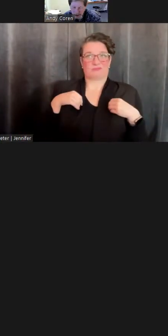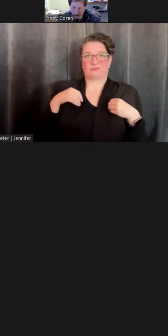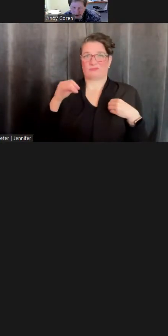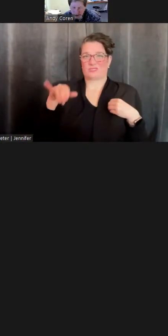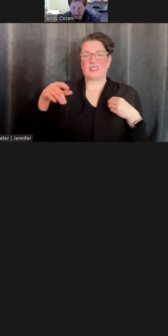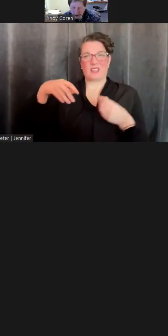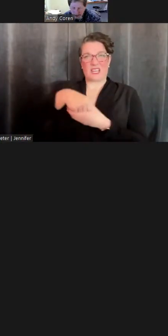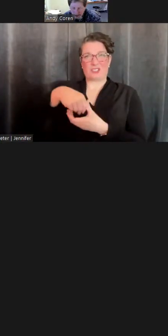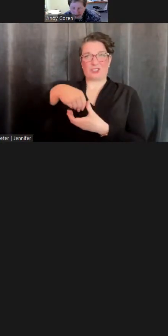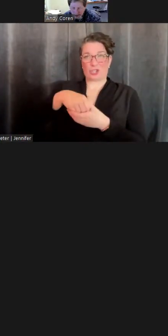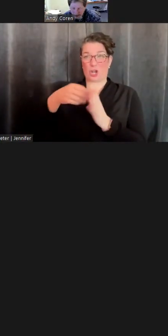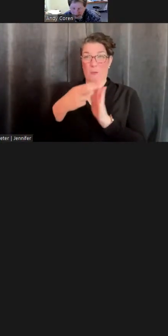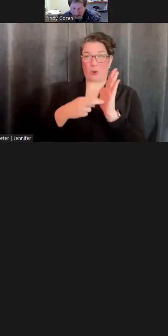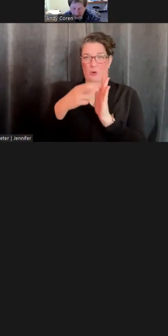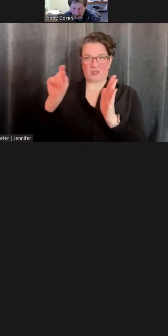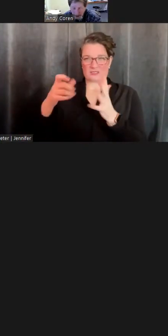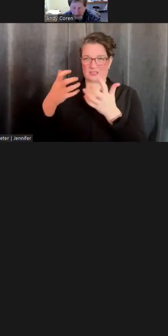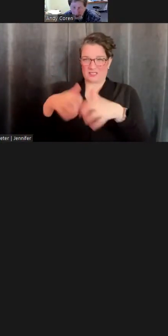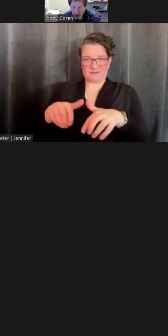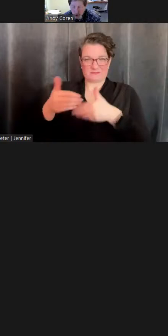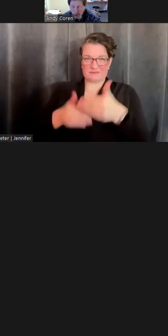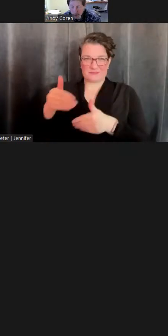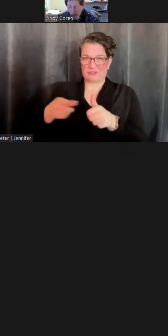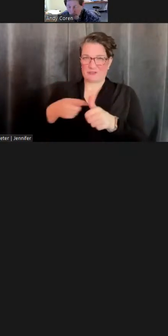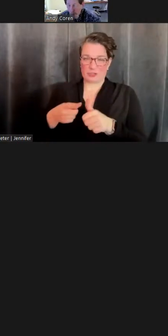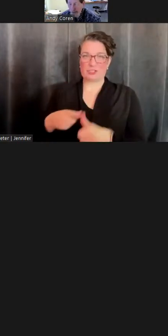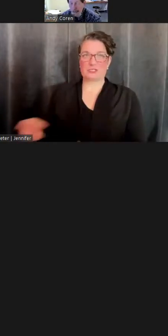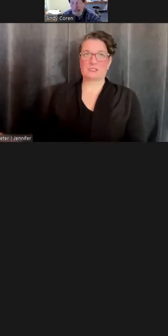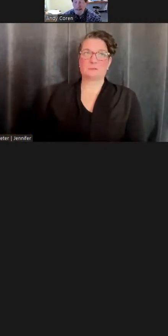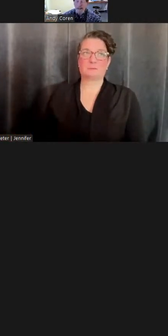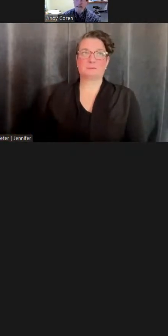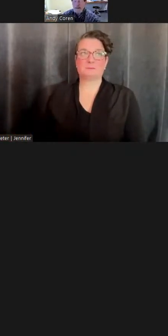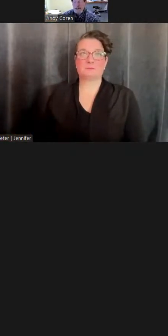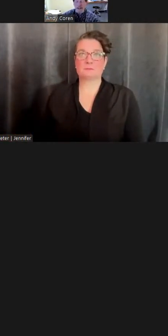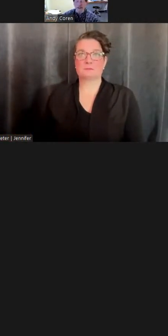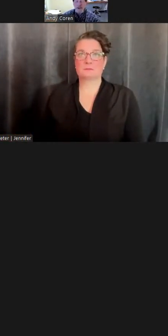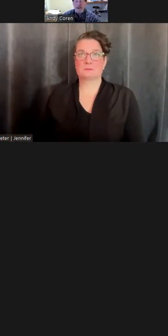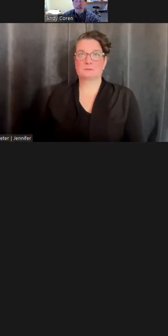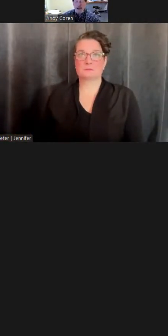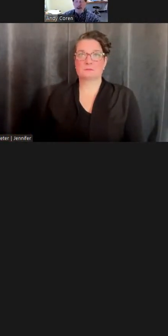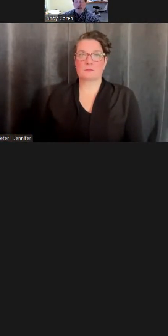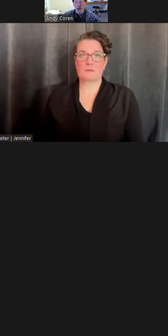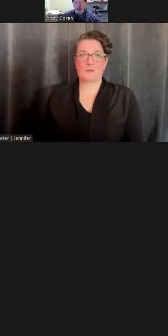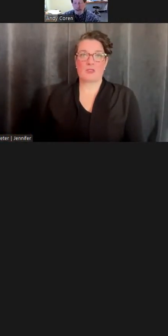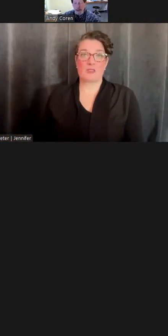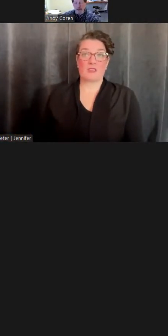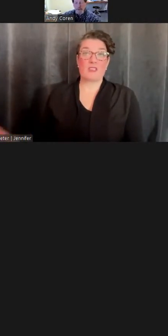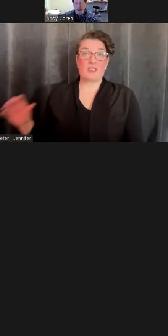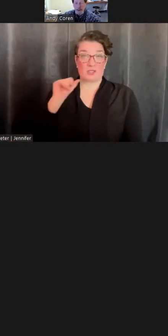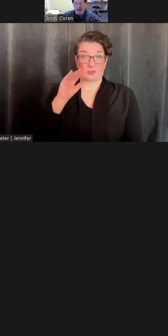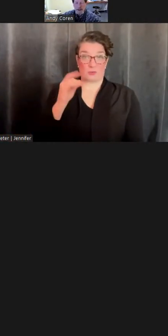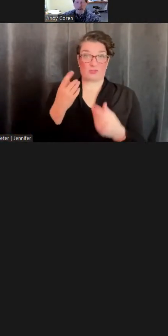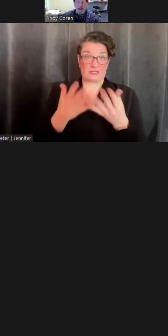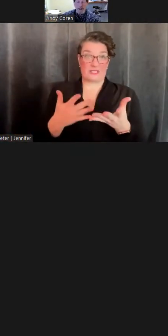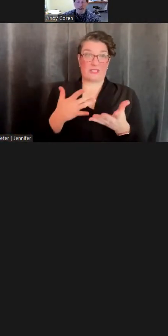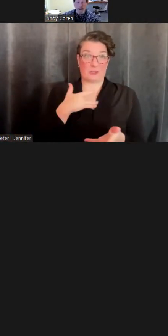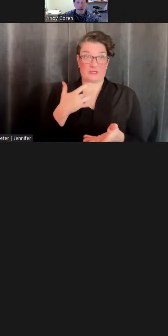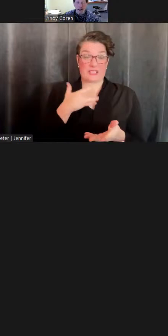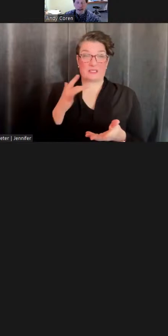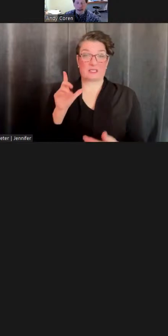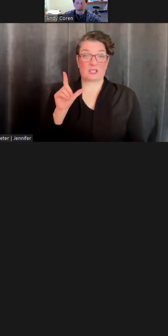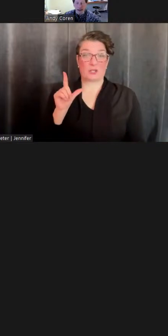protocols that they need to get out. So we're getting, just to give you a sense, 20 of these